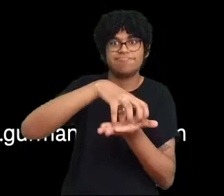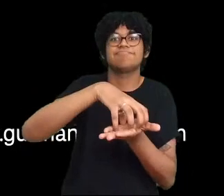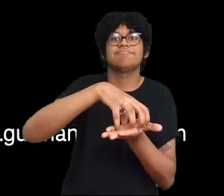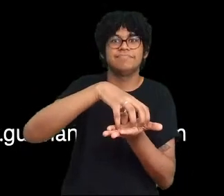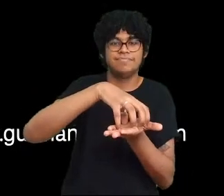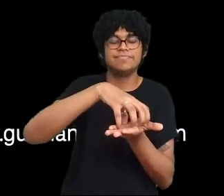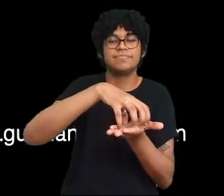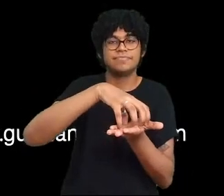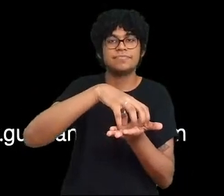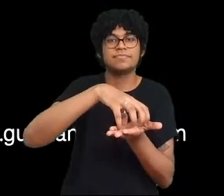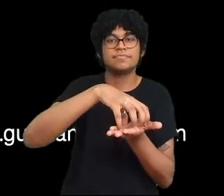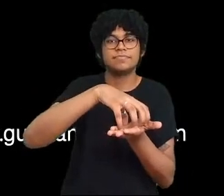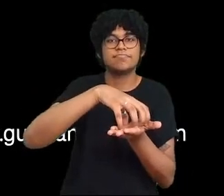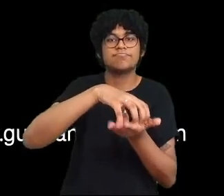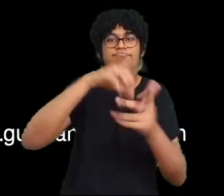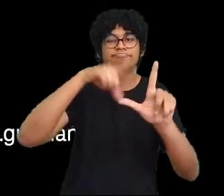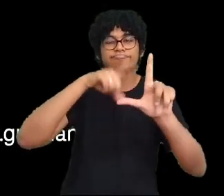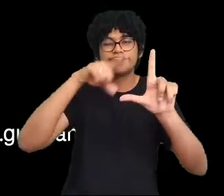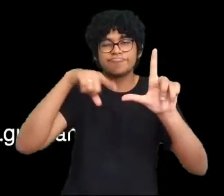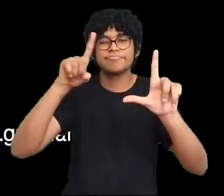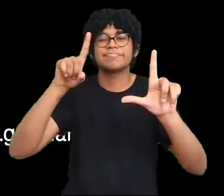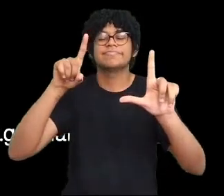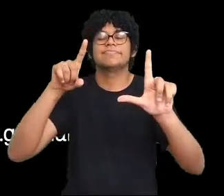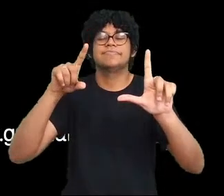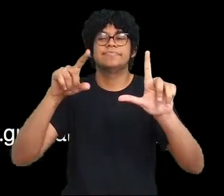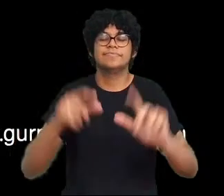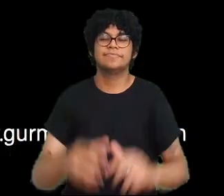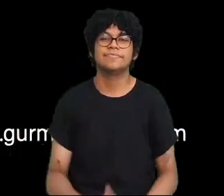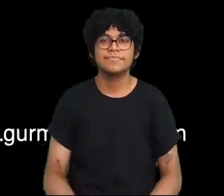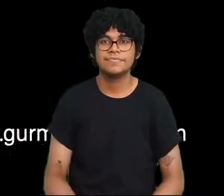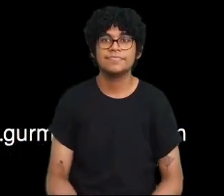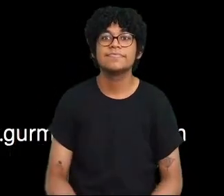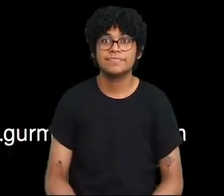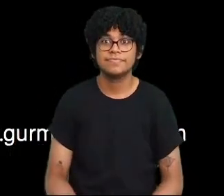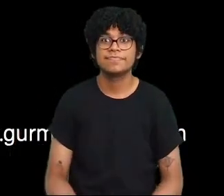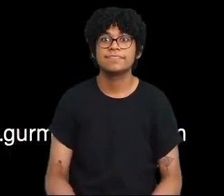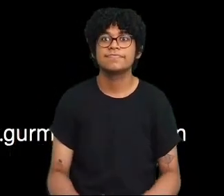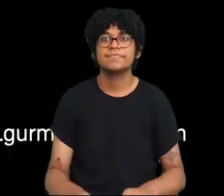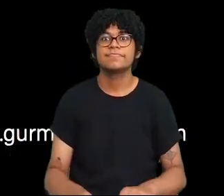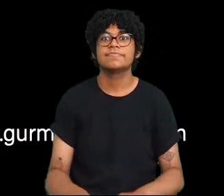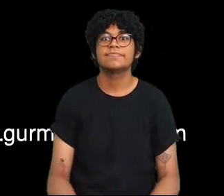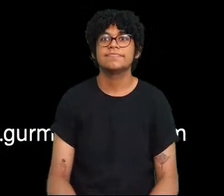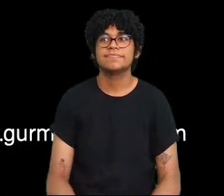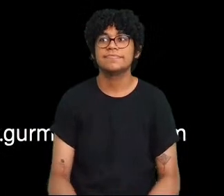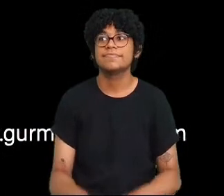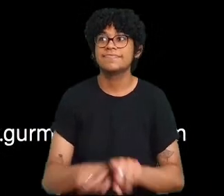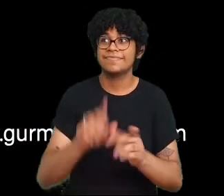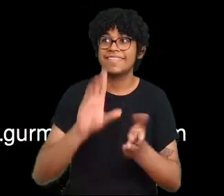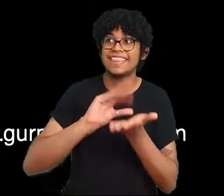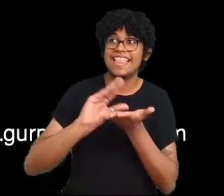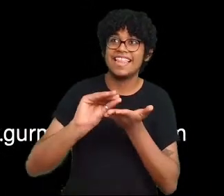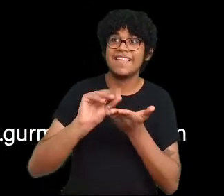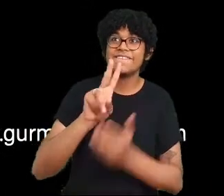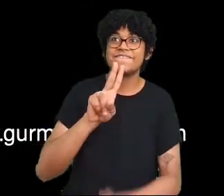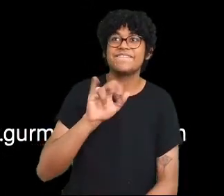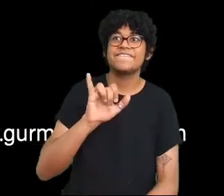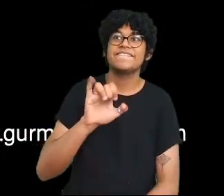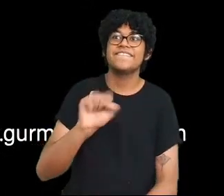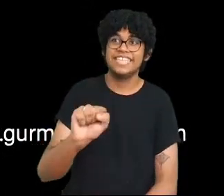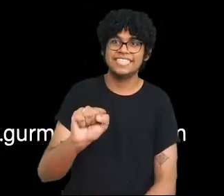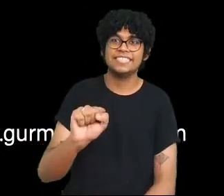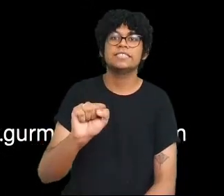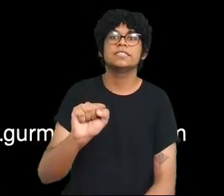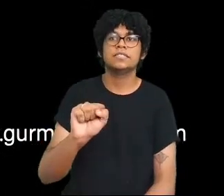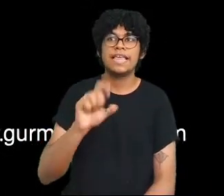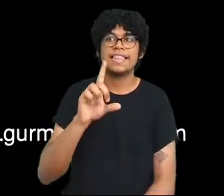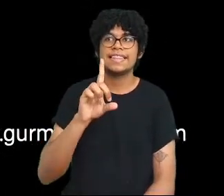have DataViz or DDJ, which is data driven journalism, or the 30-day Mac challenge, for